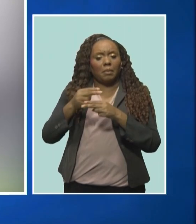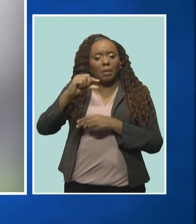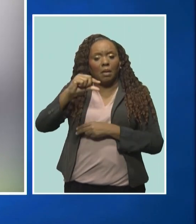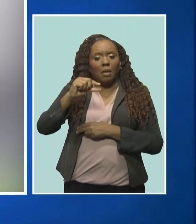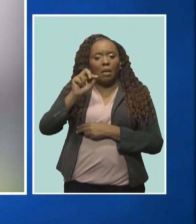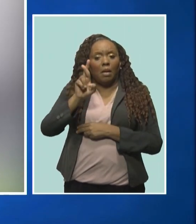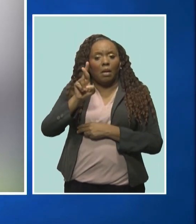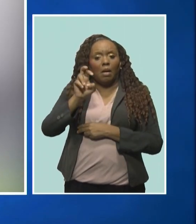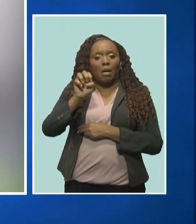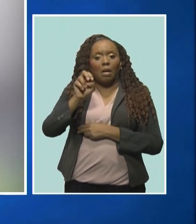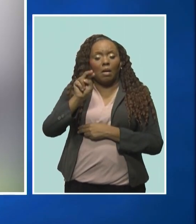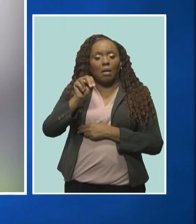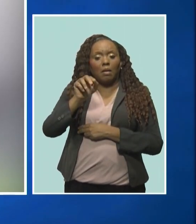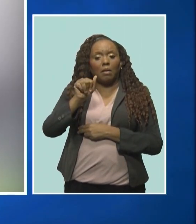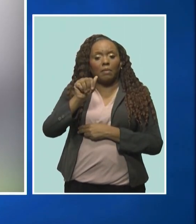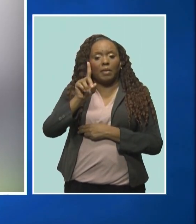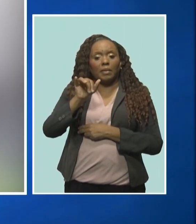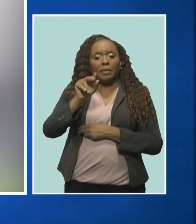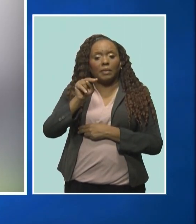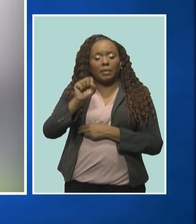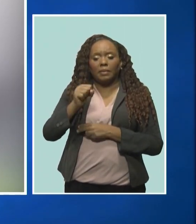now very well underway.